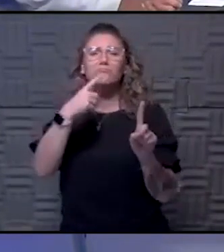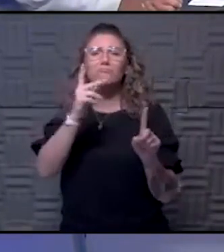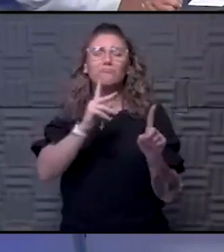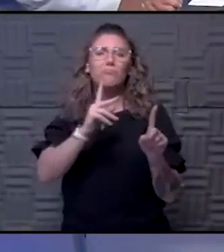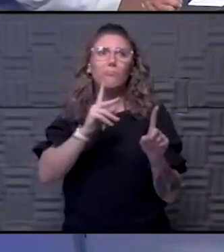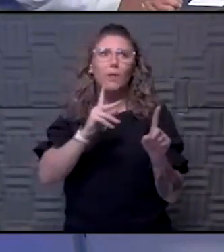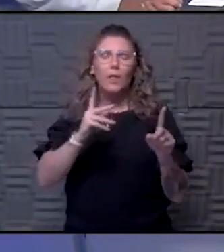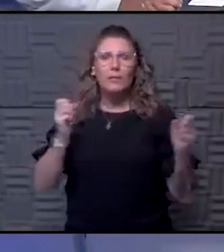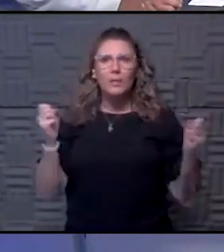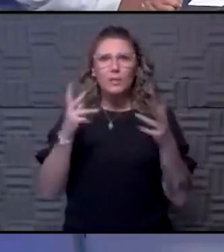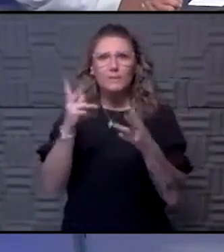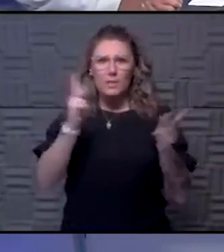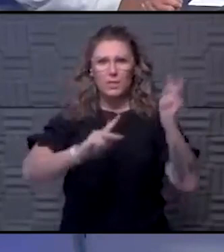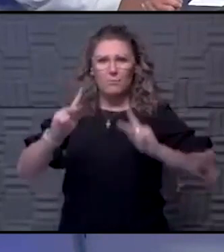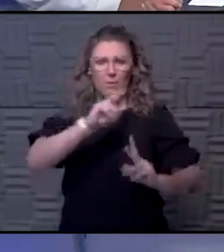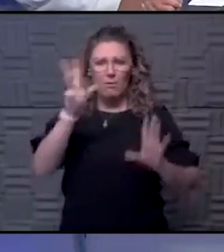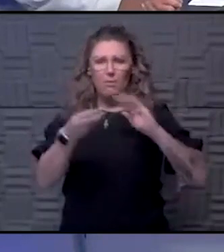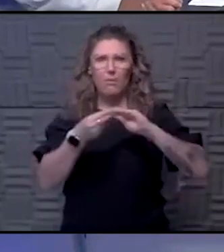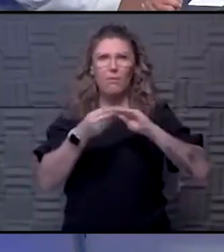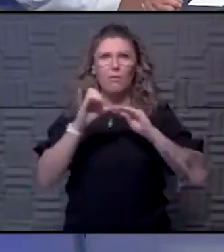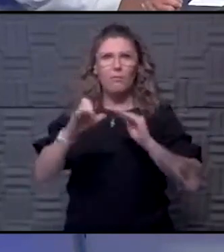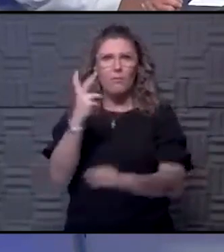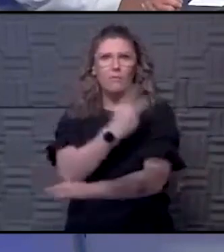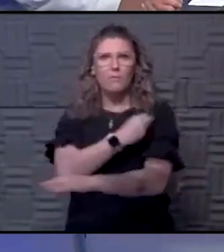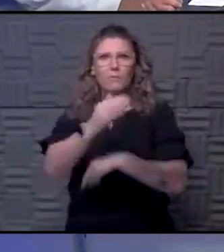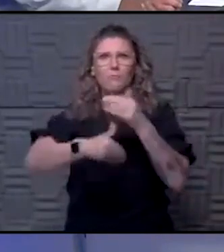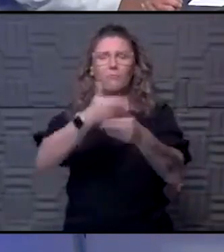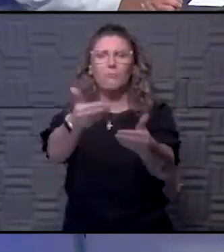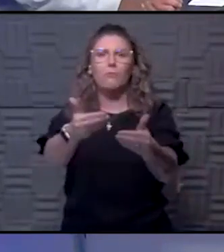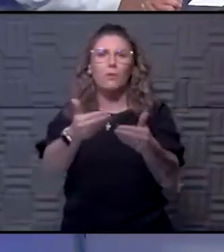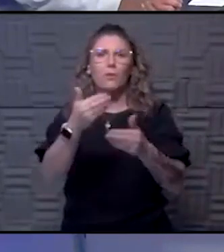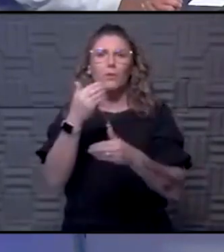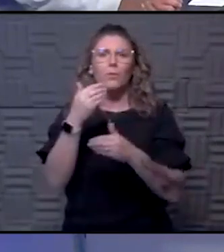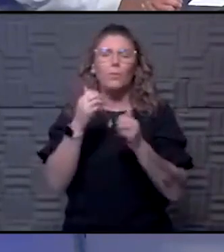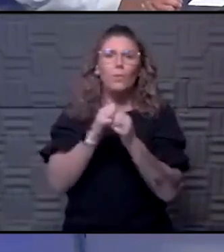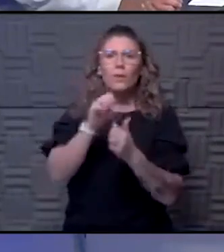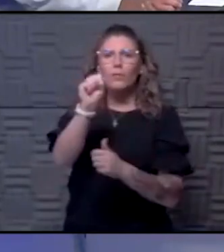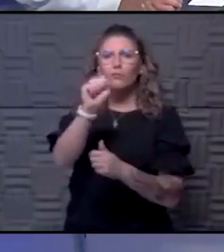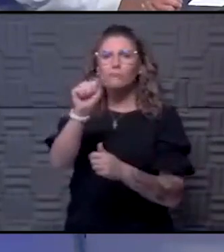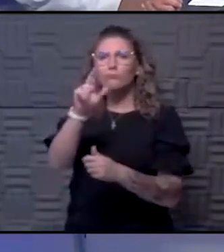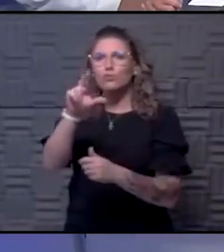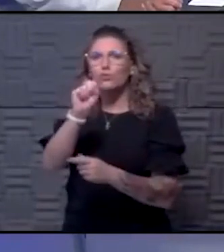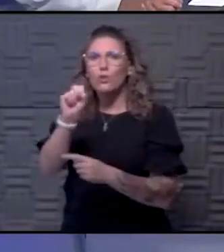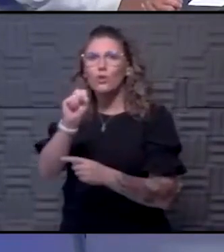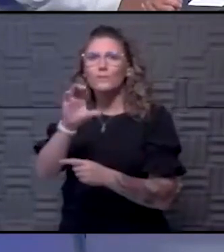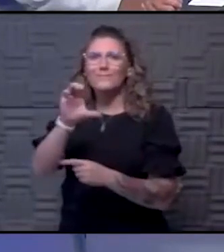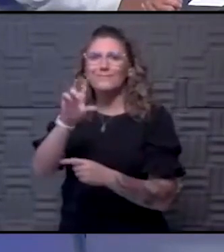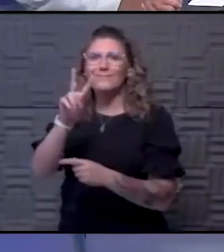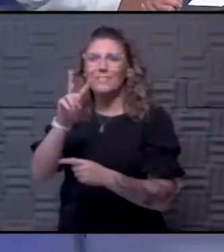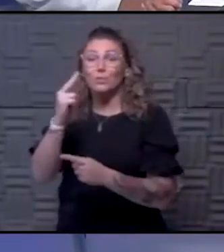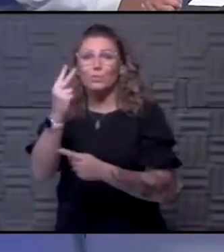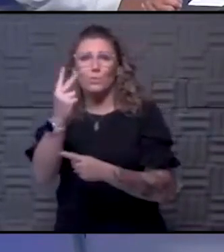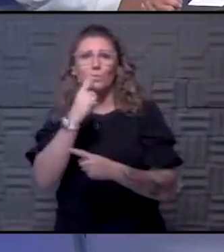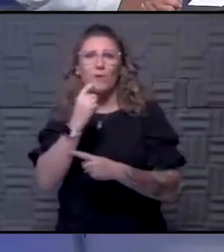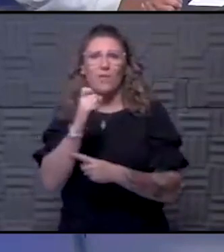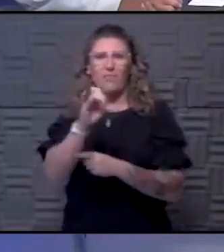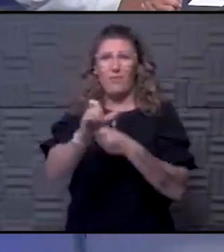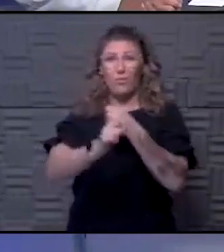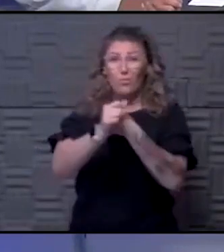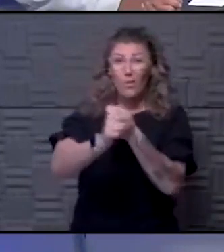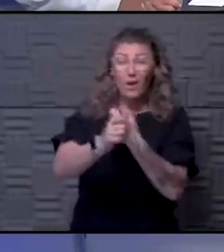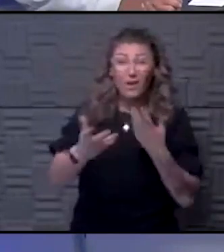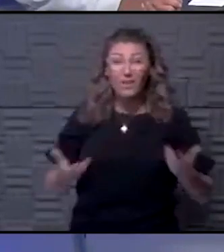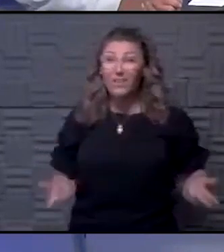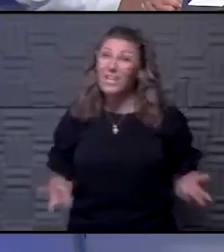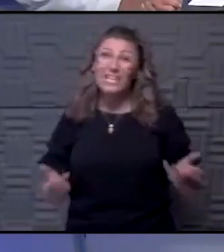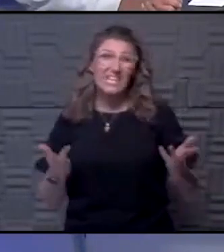about overall the whole vaccination process for SARS-CoV-2 and the potential threat of,